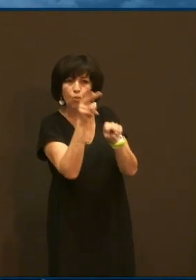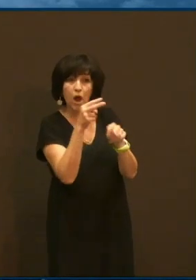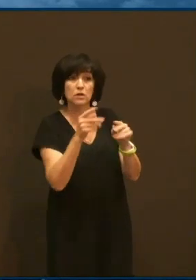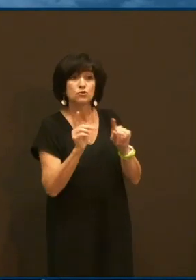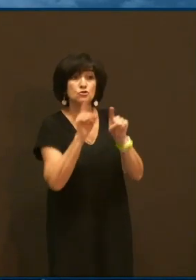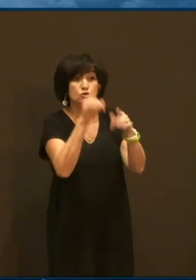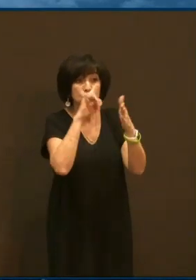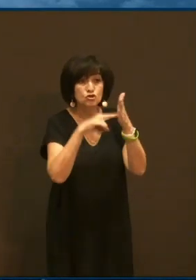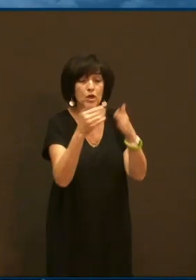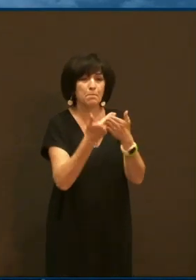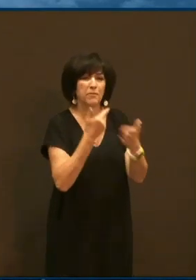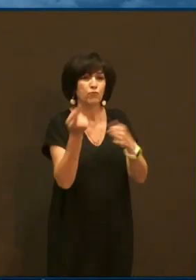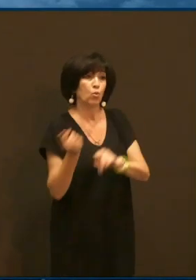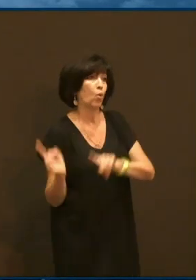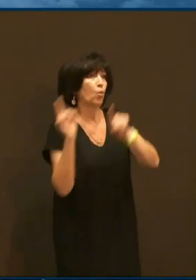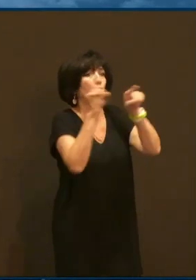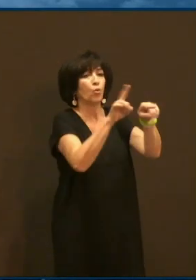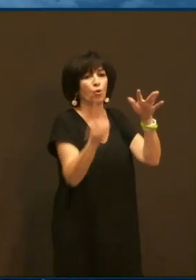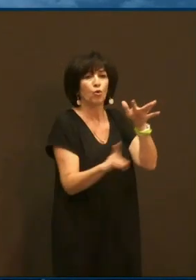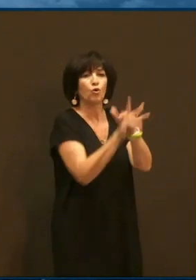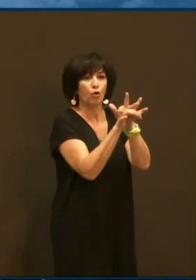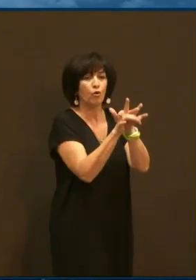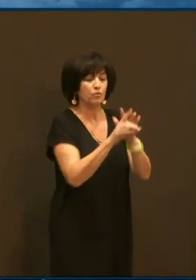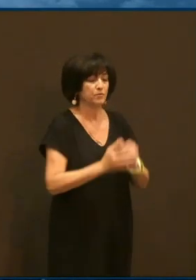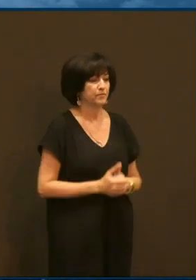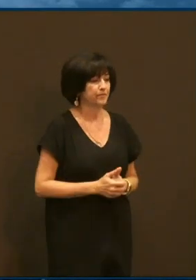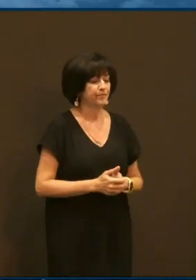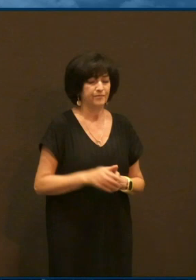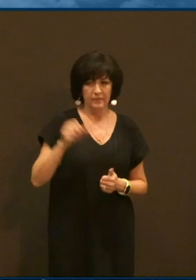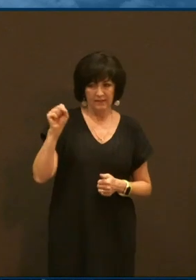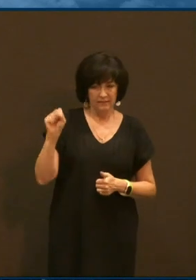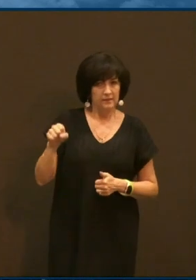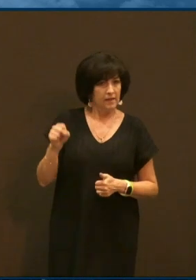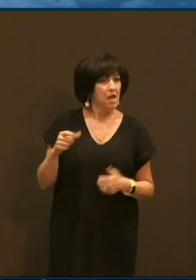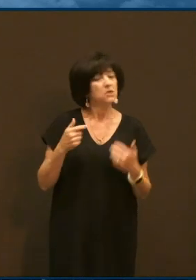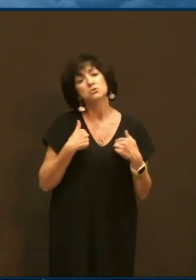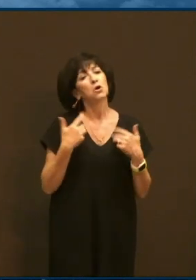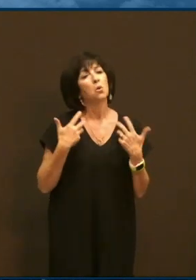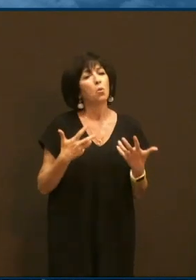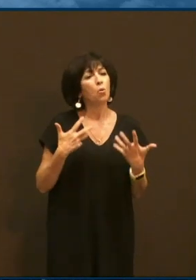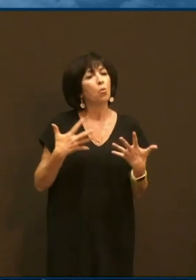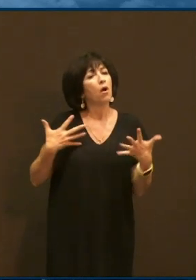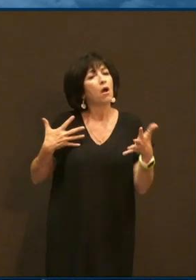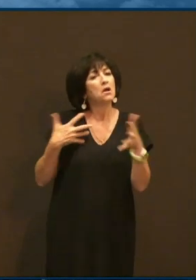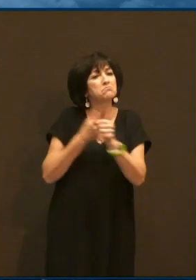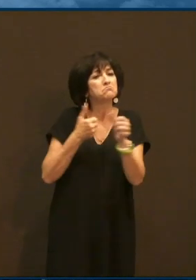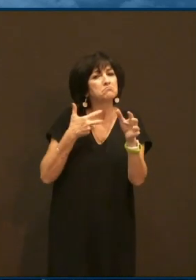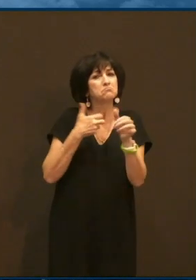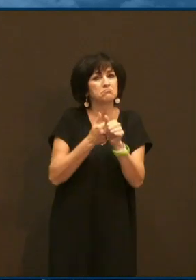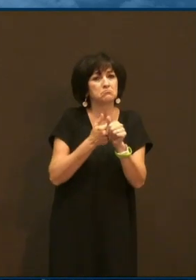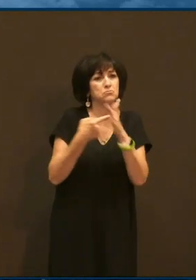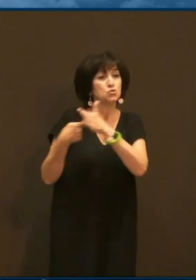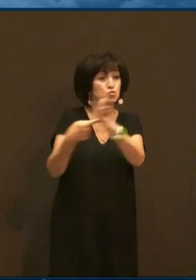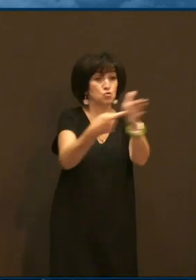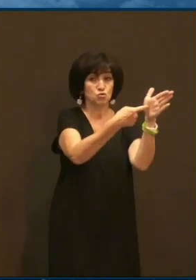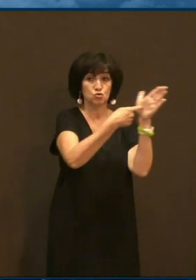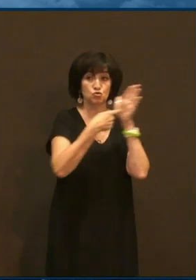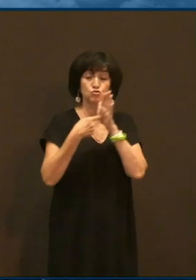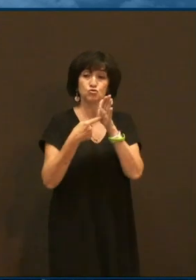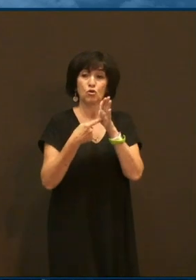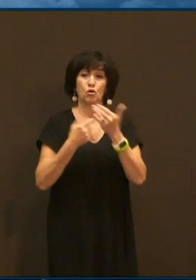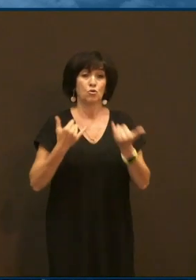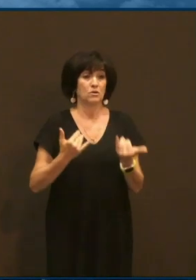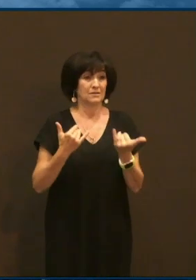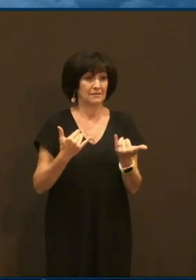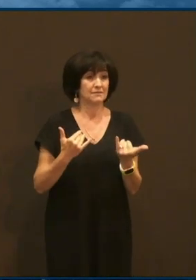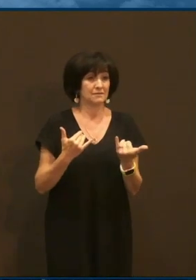multiple points that you just made as we go through this. But to give everybody just a snapshot of where we are for month to date, so as